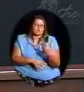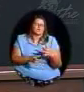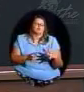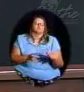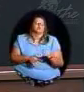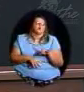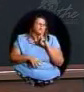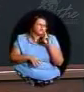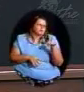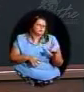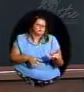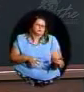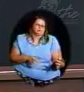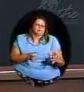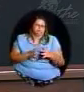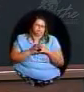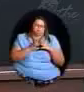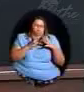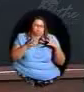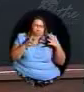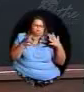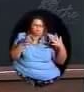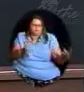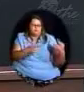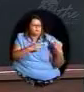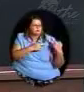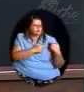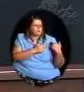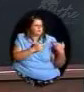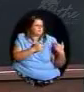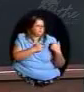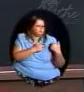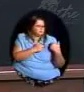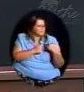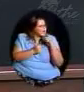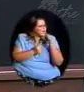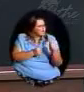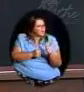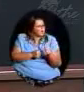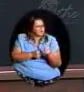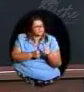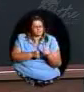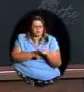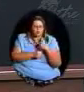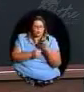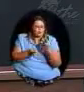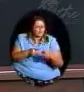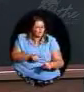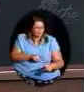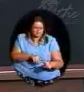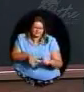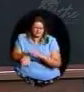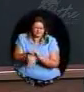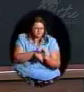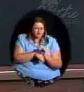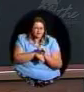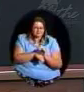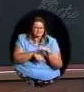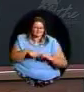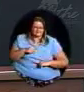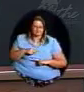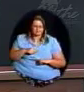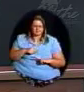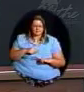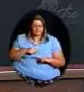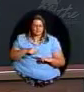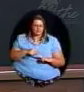tremendous responsibility, and it is not something that just happens overnight. So I think my point to the